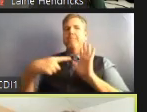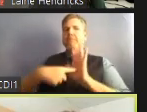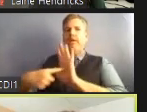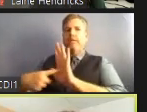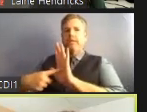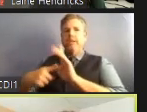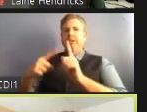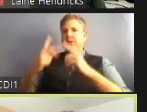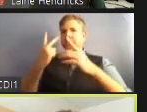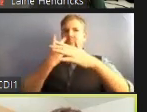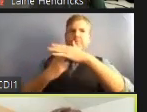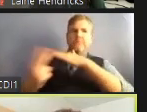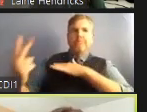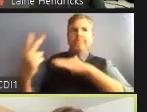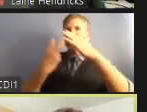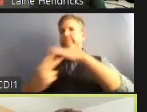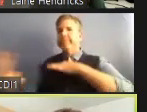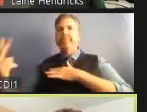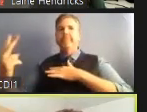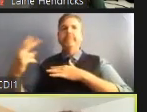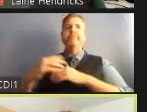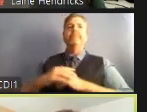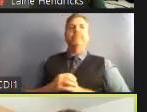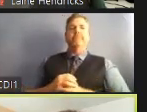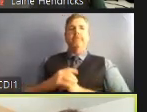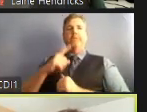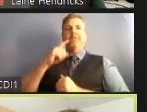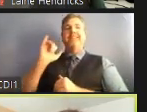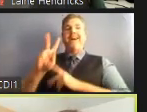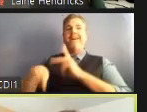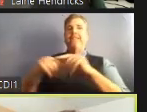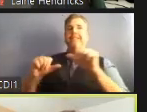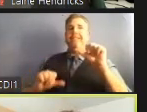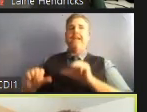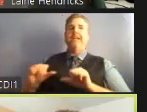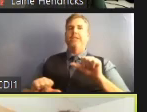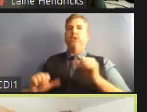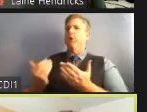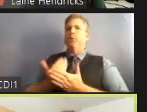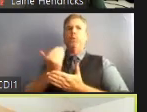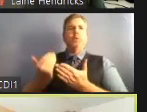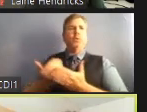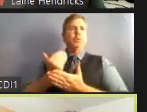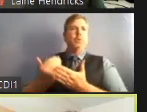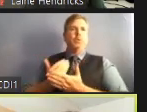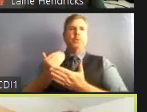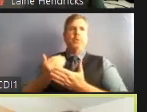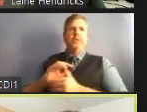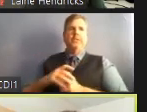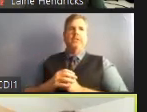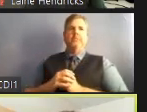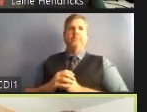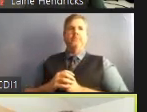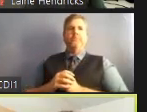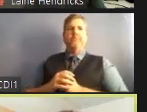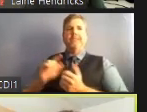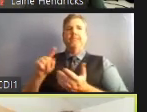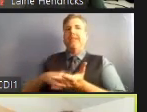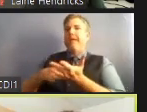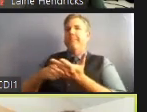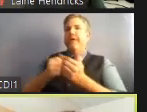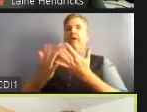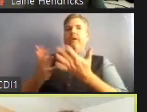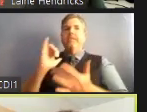still evolving, and we've been misled by modeling in the past. And so we've been cautious in how we interpret models. I'm sharing with you